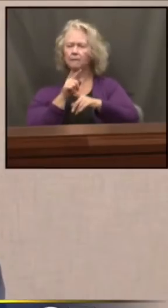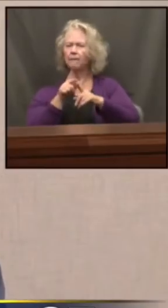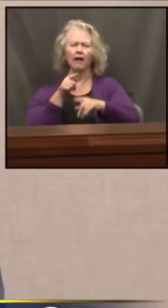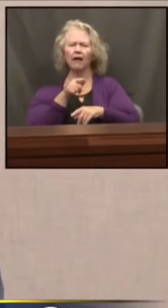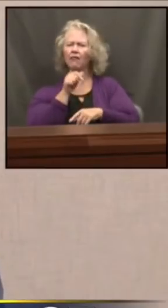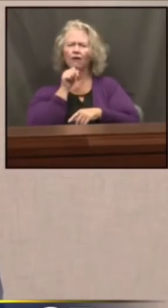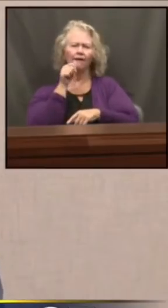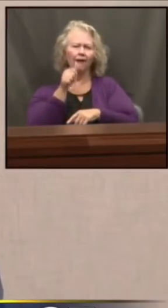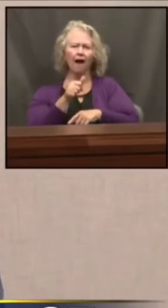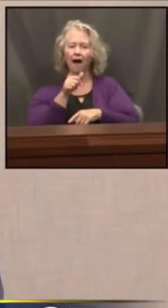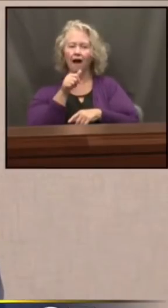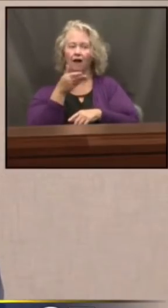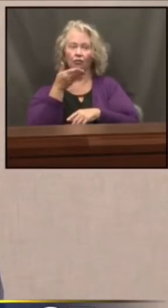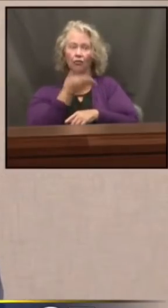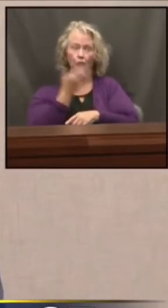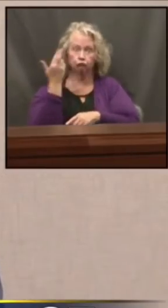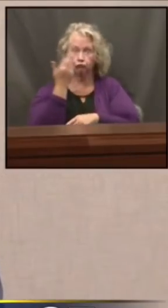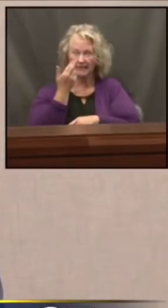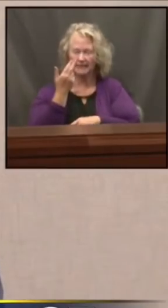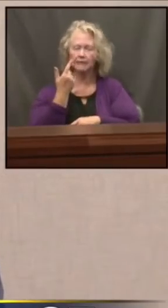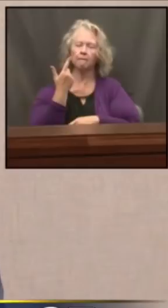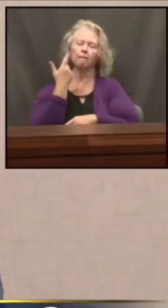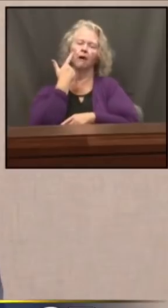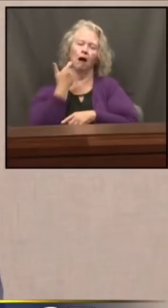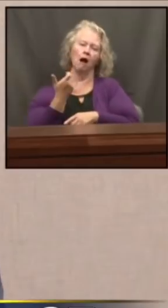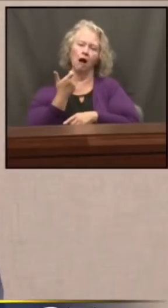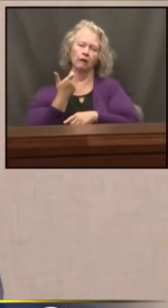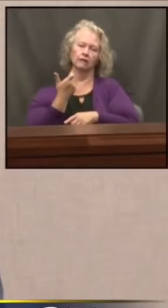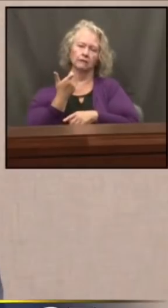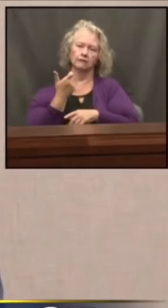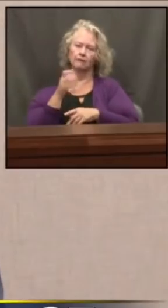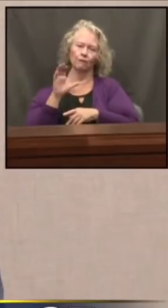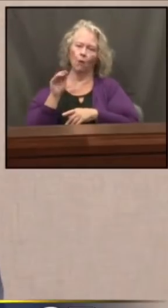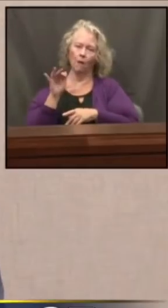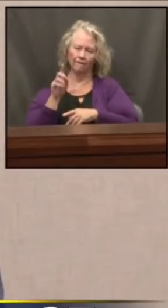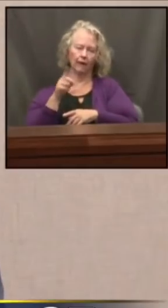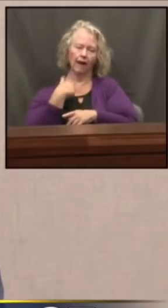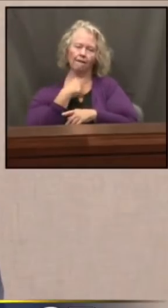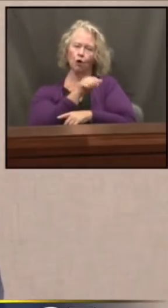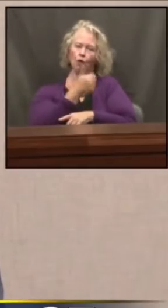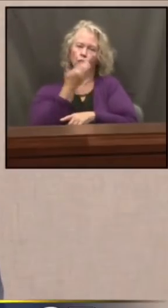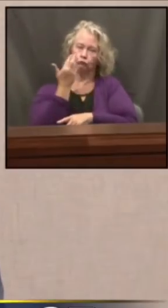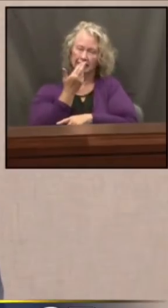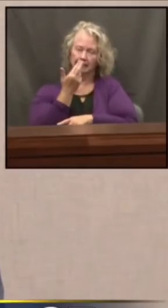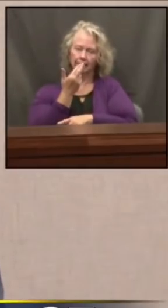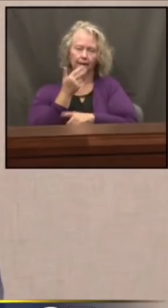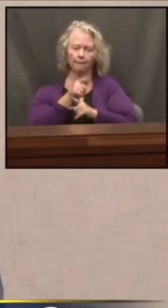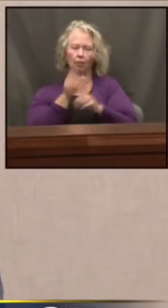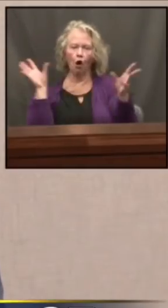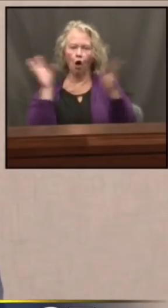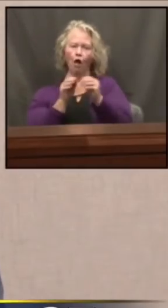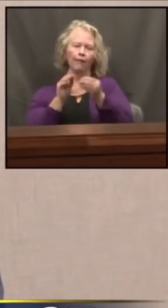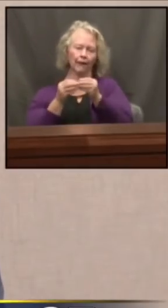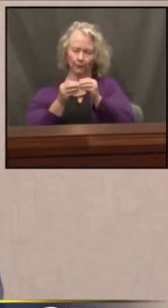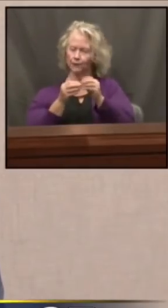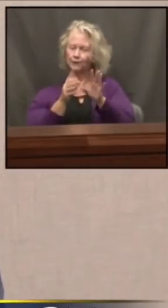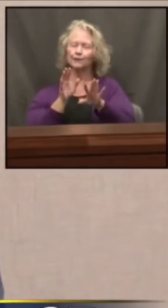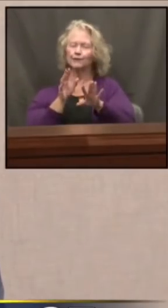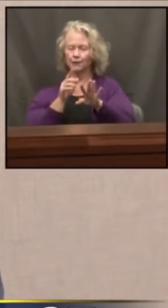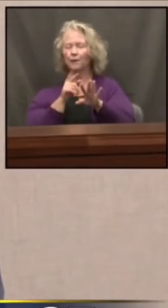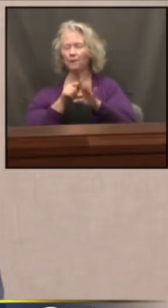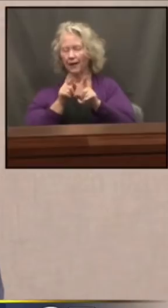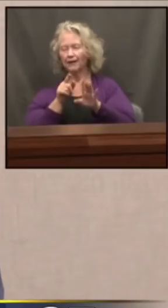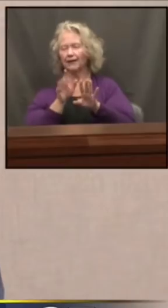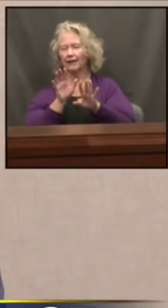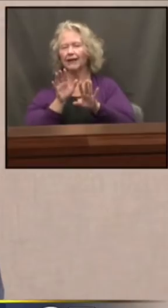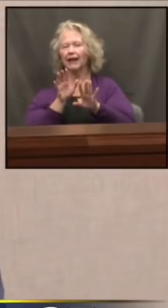patients, of course, and so they sometimes pick up asymptomatic cases. And my anecdotal understanding from a lot of healthcare executives is